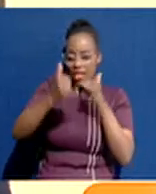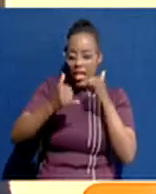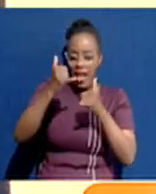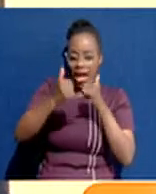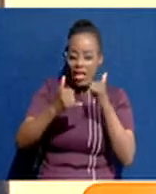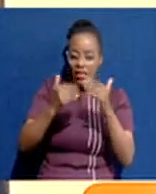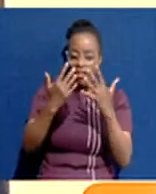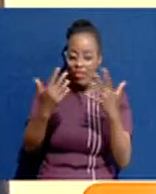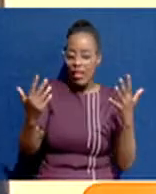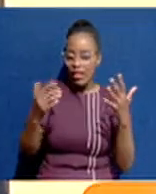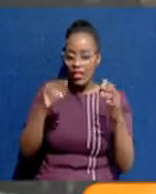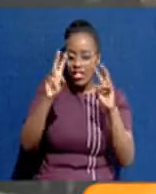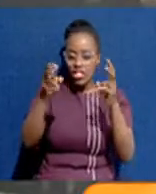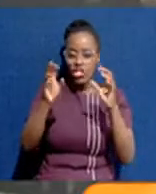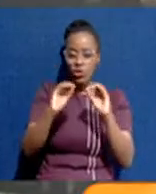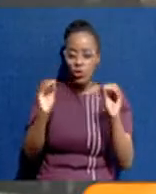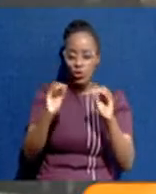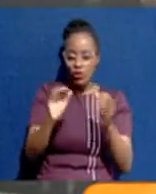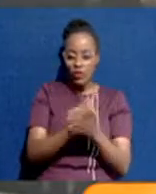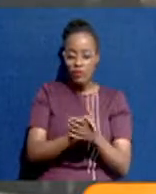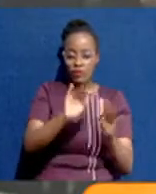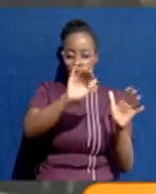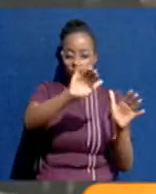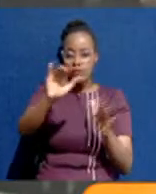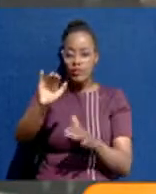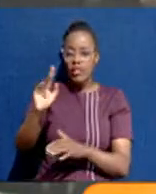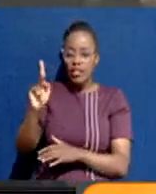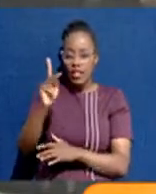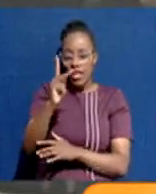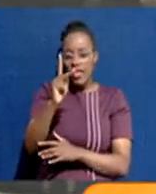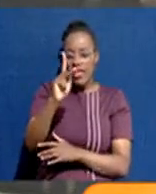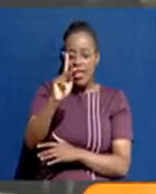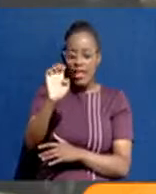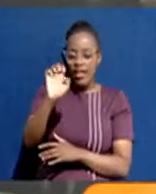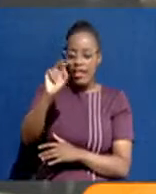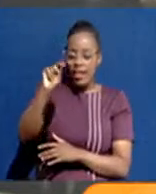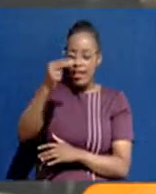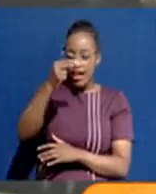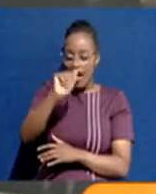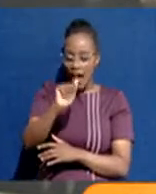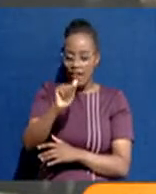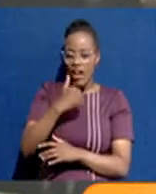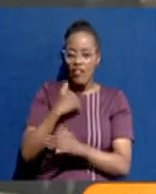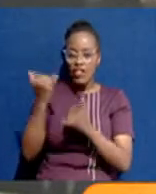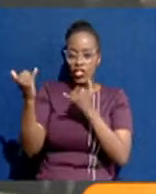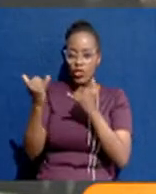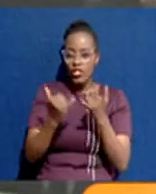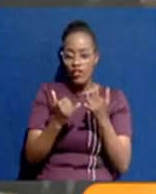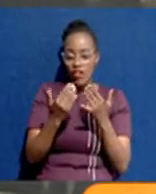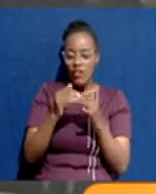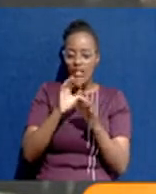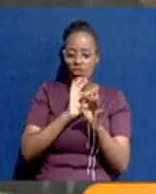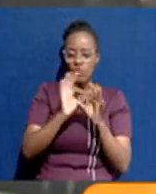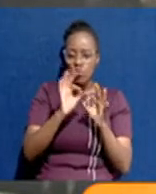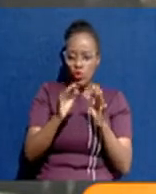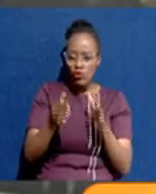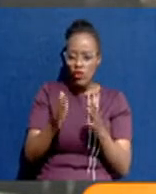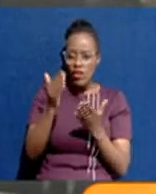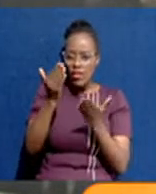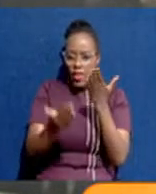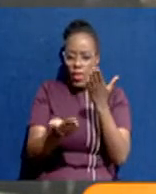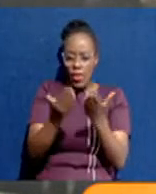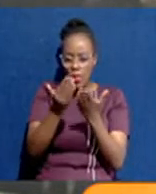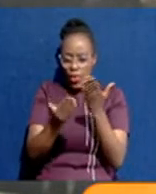in this matter. At the same time, the Kenya National Highways Authority, KeNHA, has introduced high-speed weigh-in